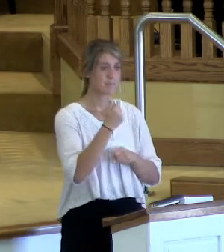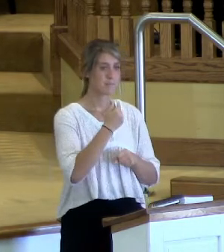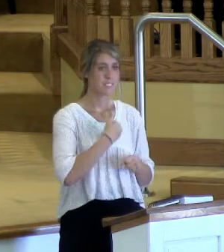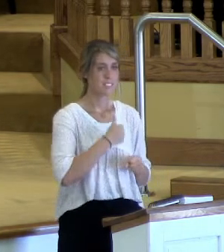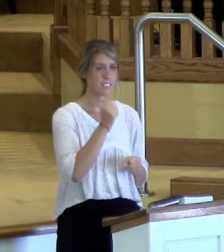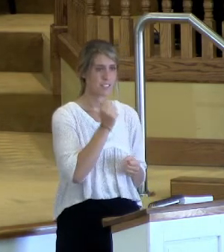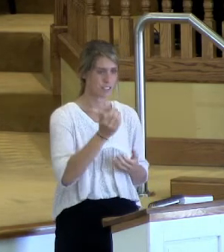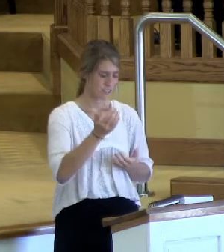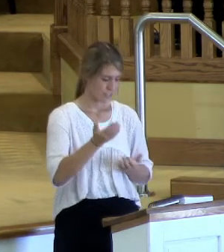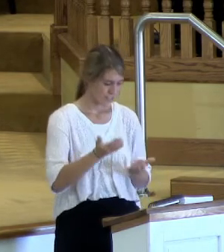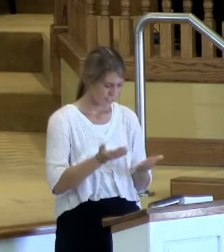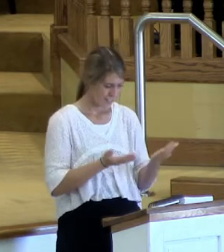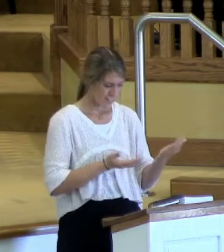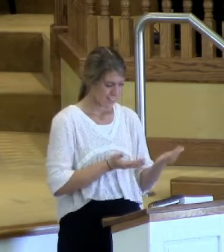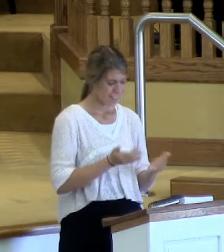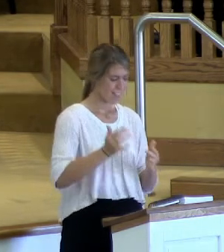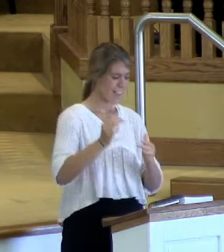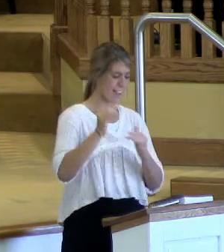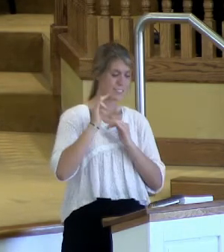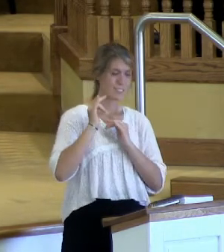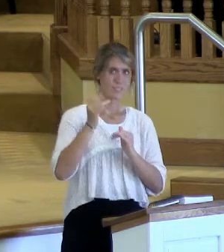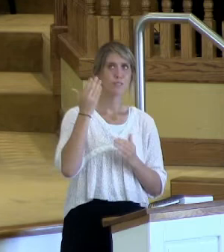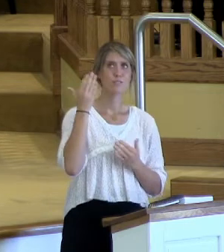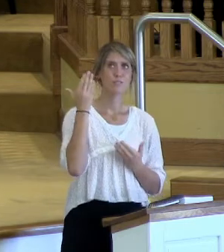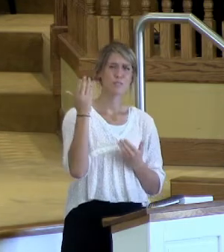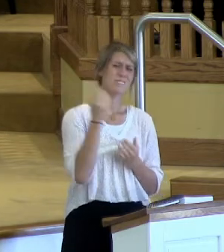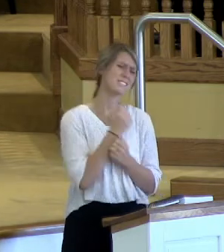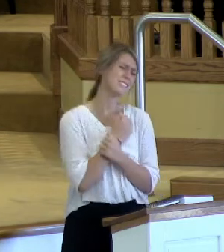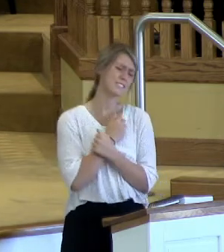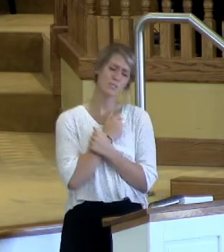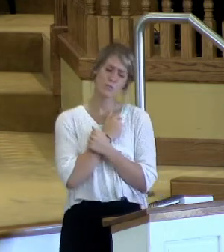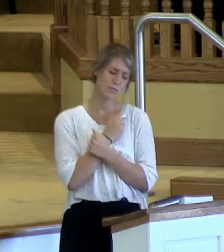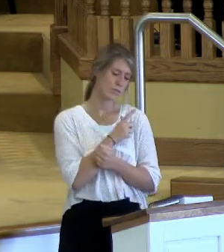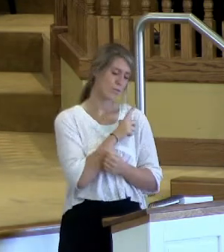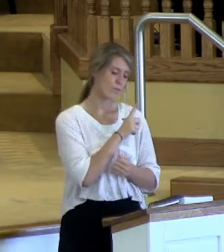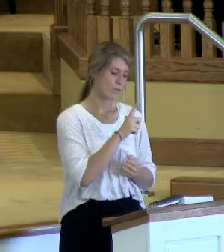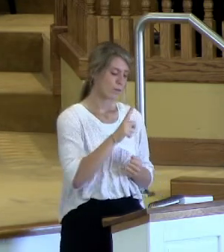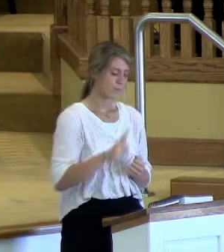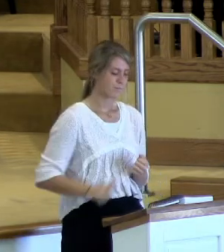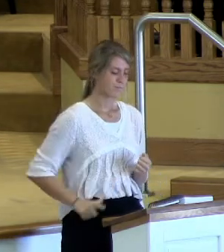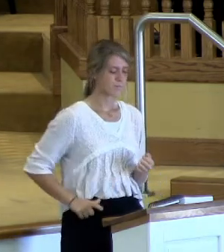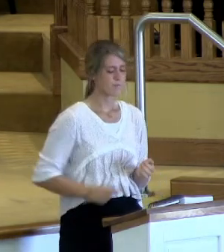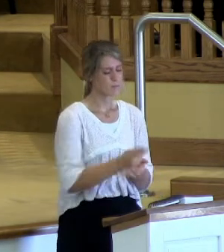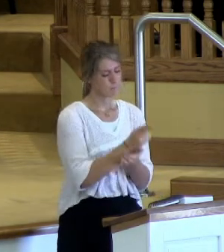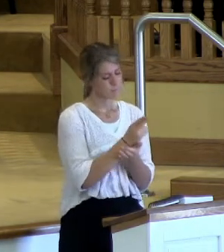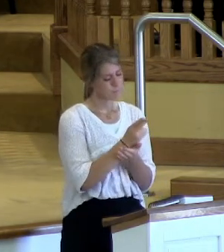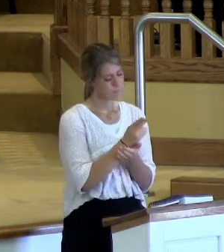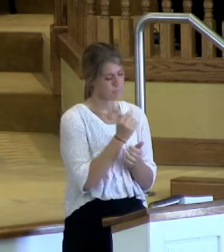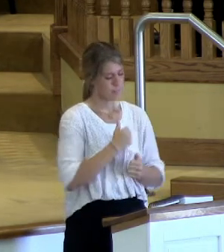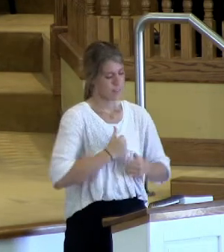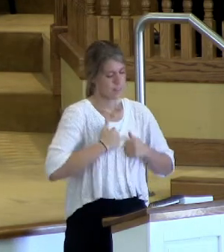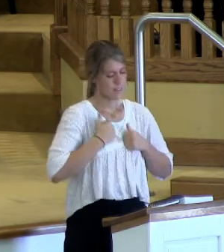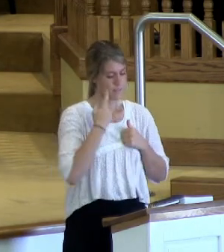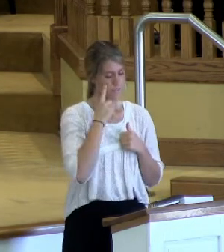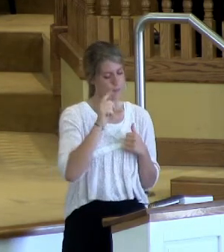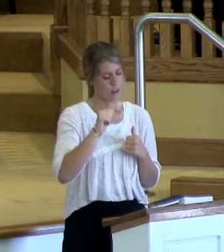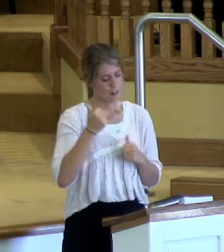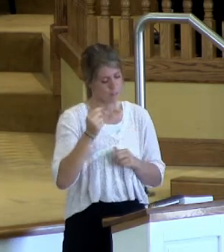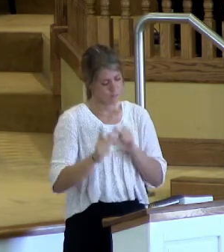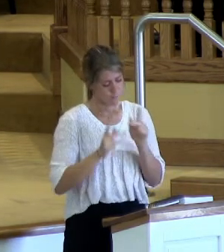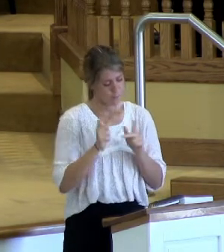Make me a servant like you, dear Lord, living